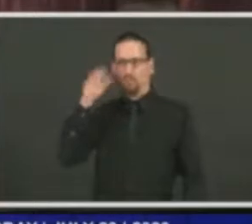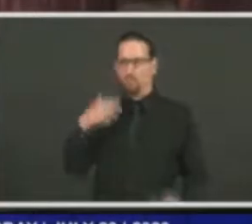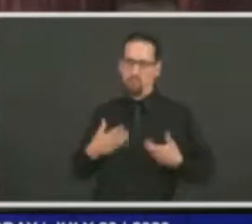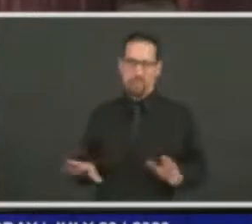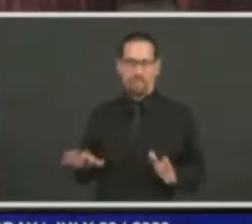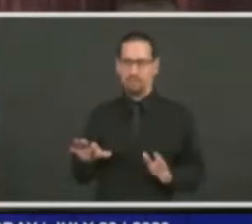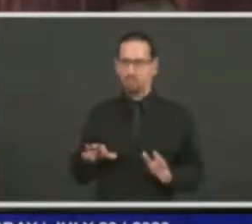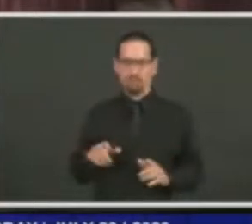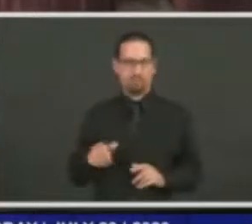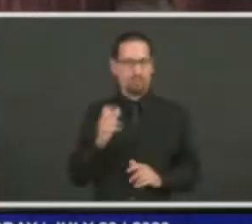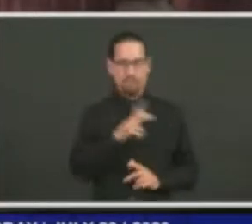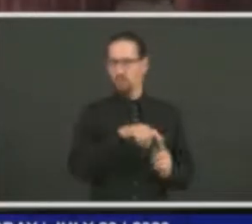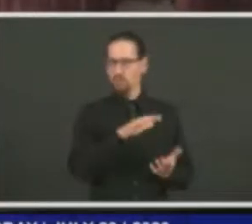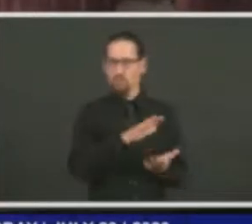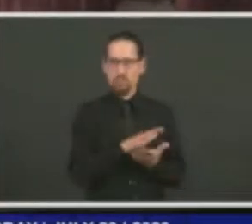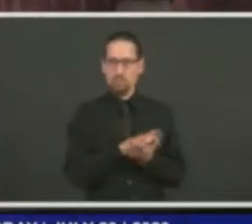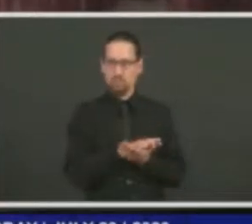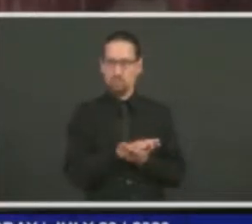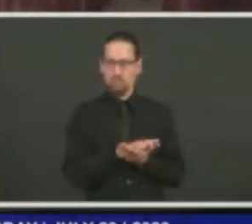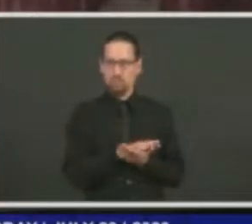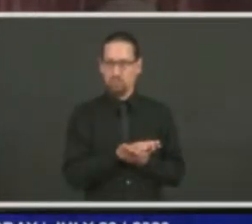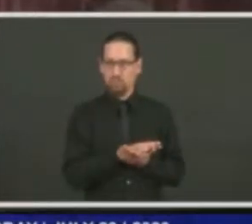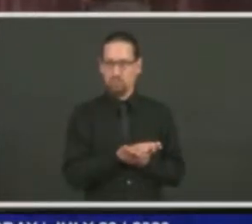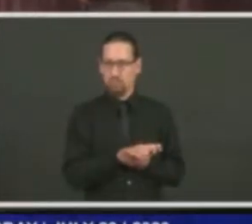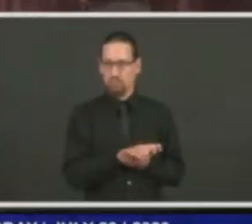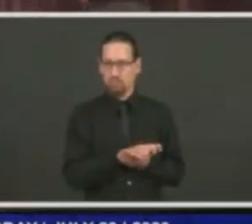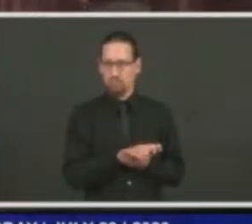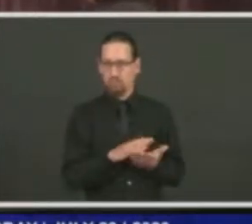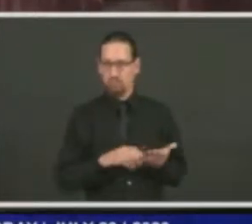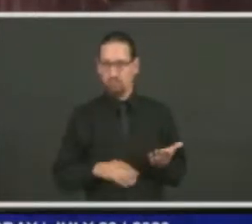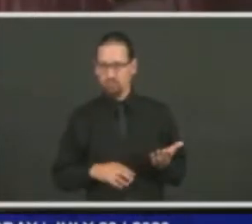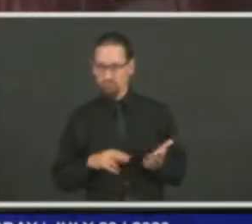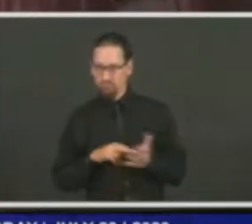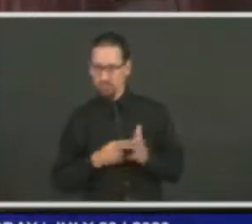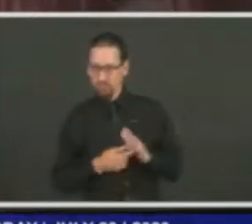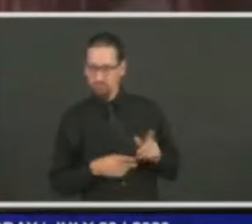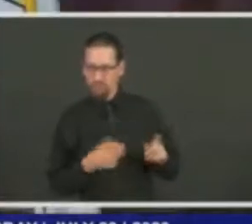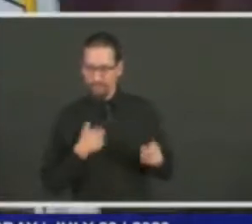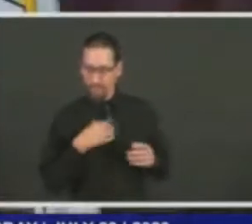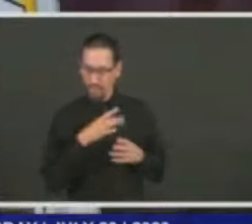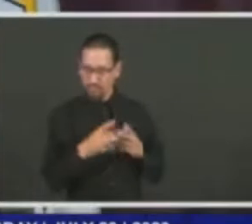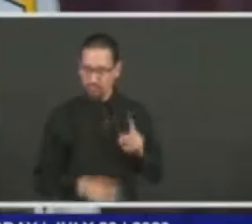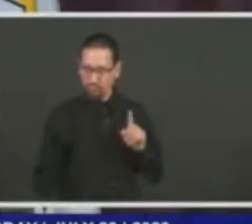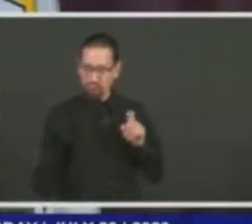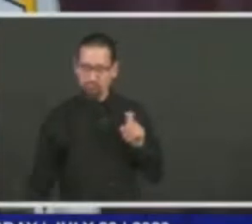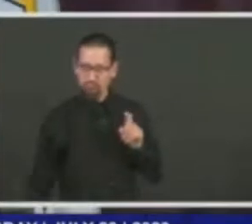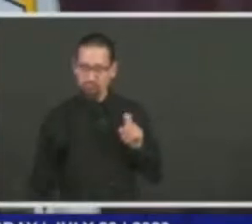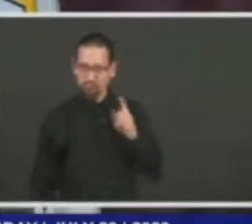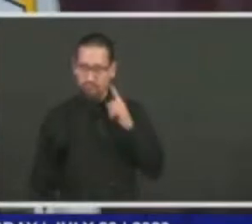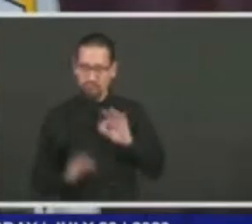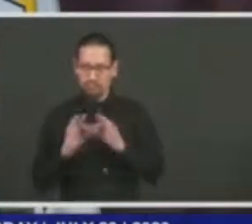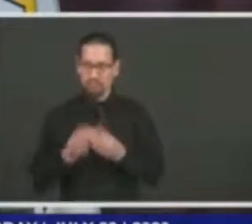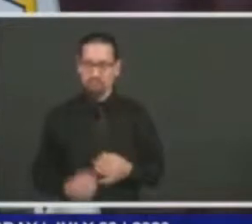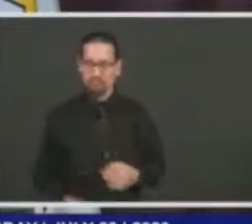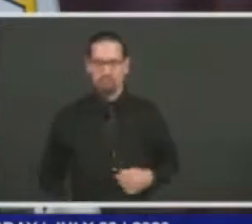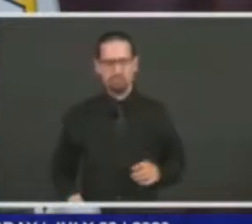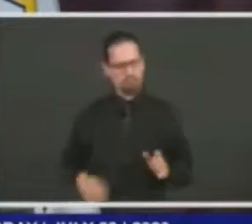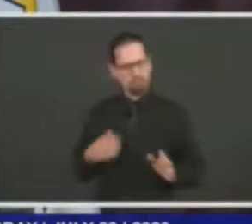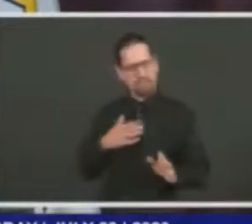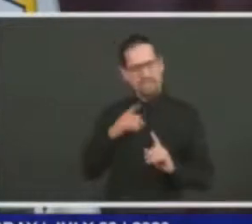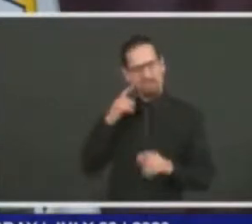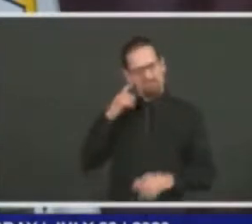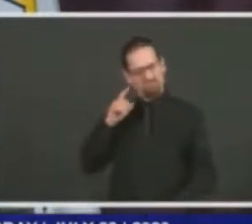even if districts are doing full in-person learning, that there's going to be an option for those families? I think so, yes. Certainly